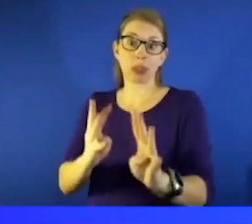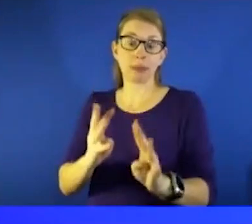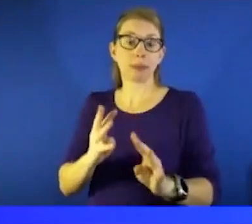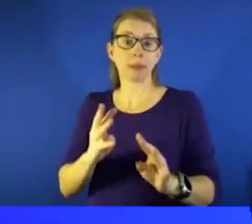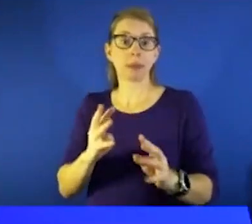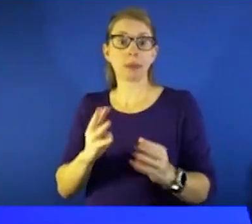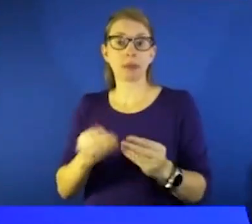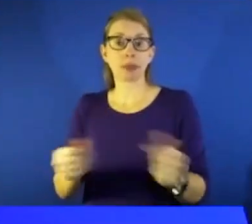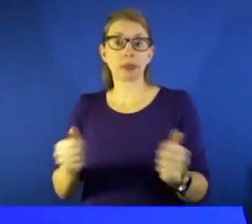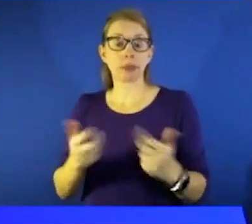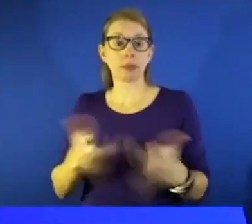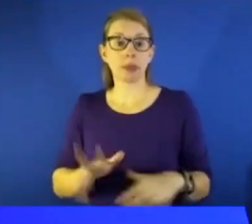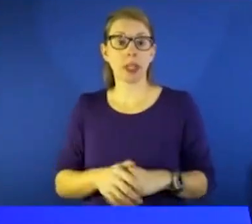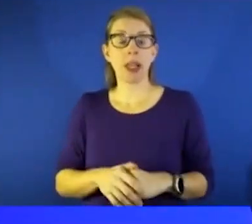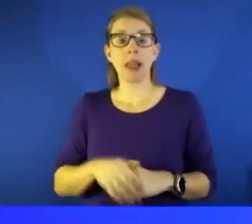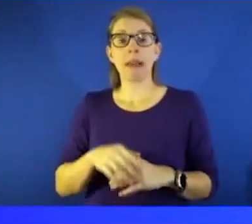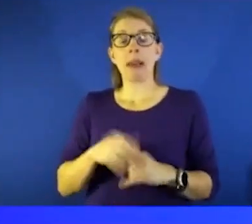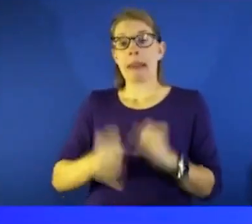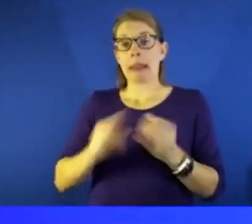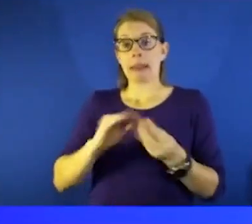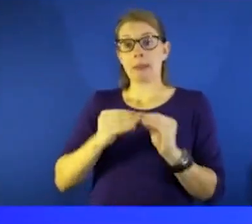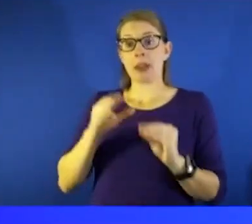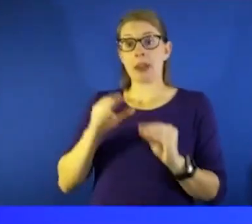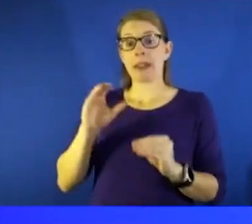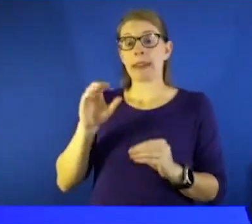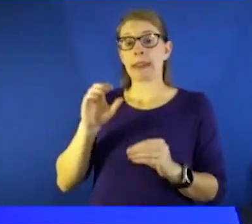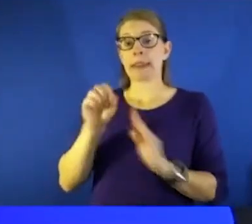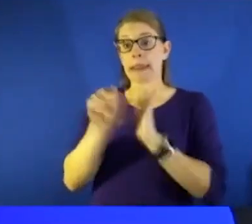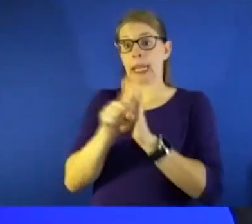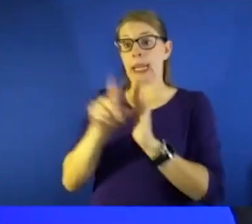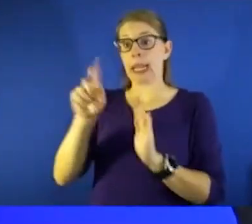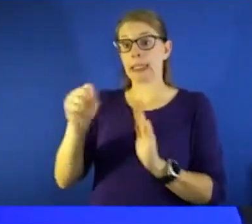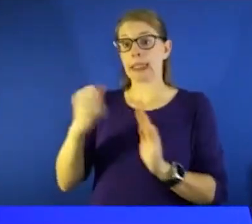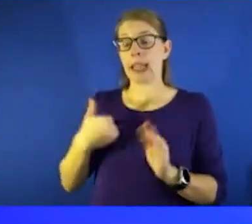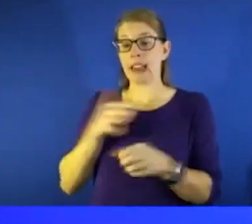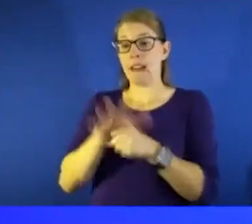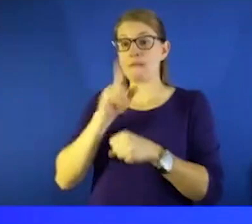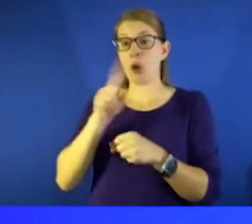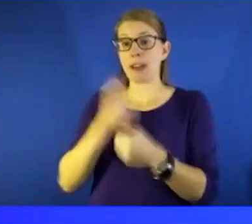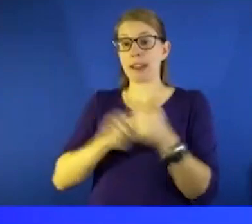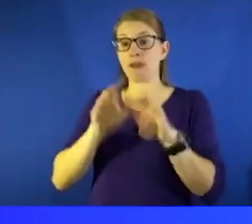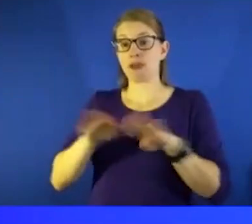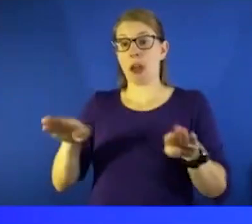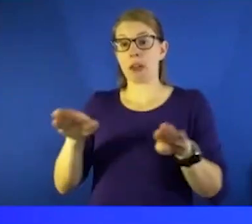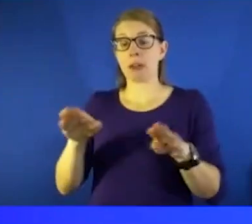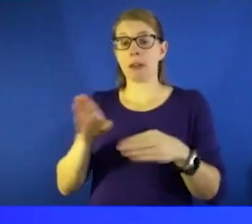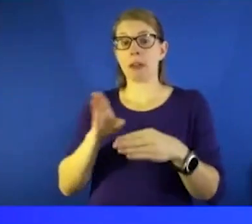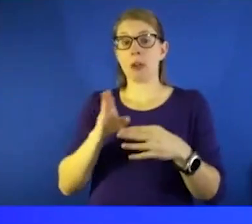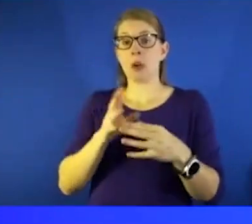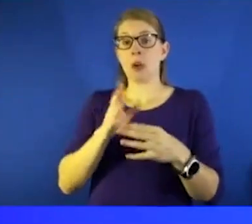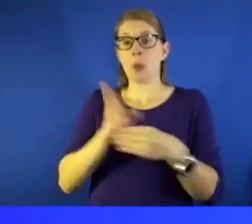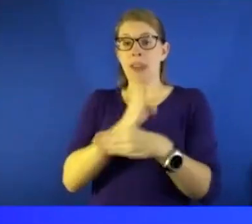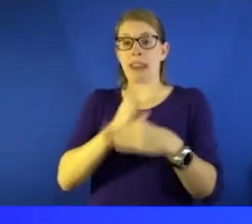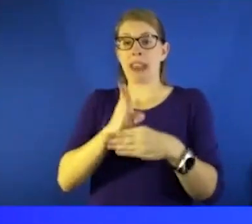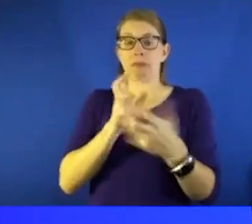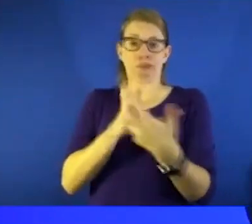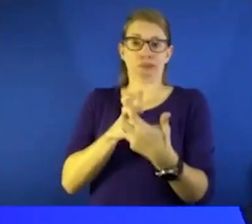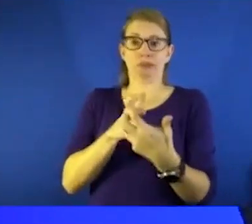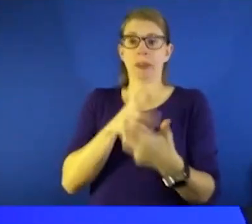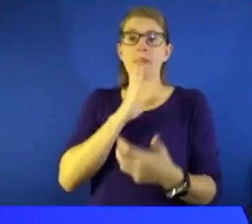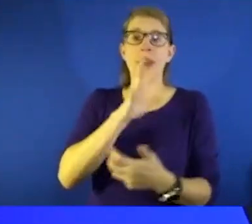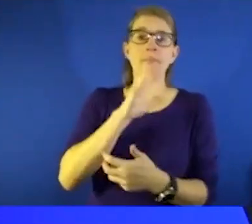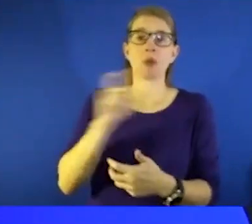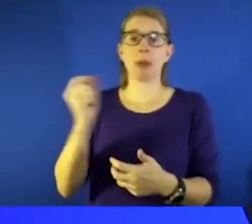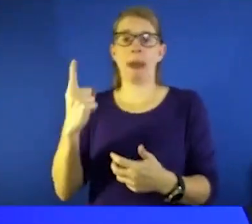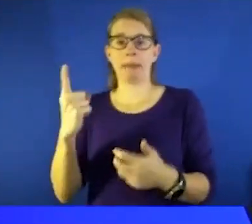that I saw, the state of Kansas has enough doses for every child that falls within that 5 to 11 age range. So we've got